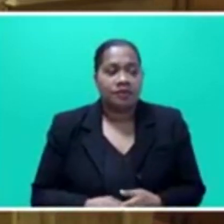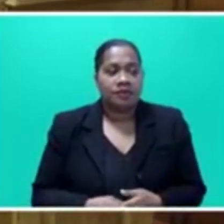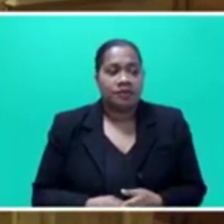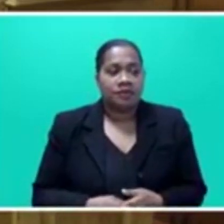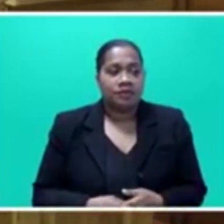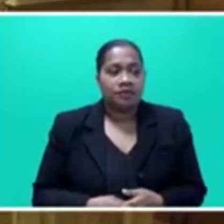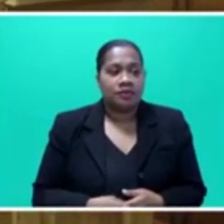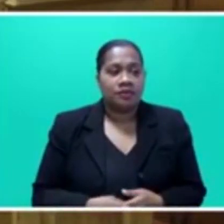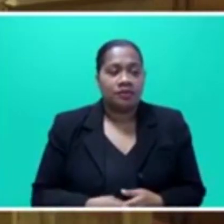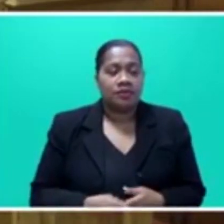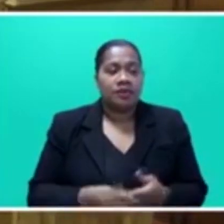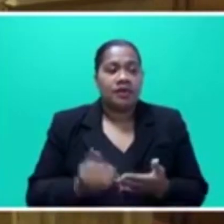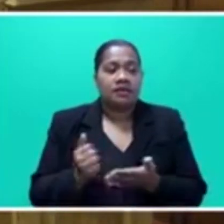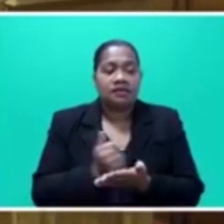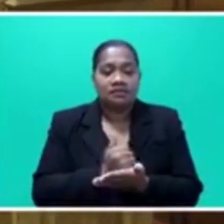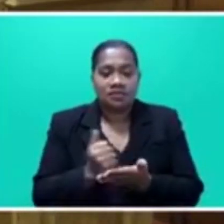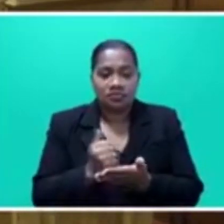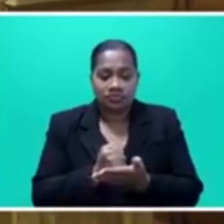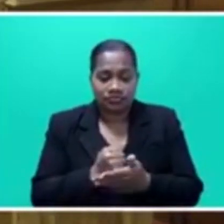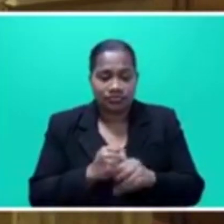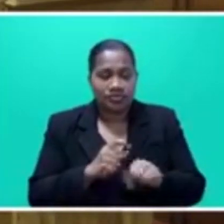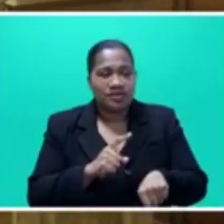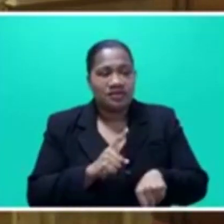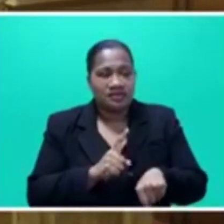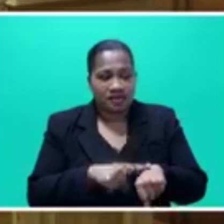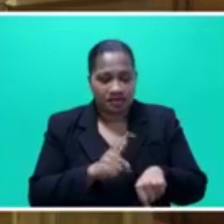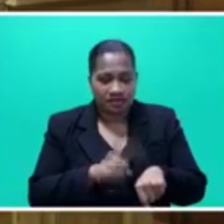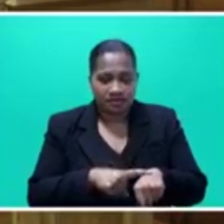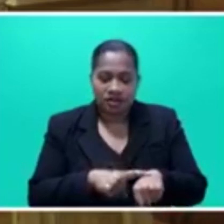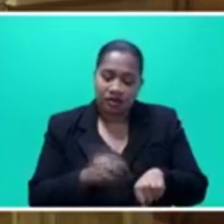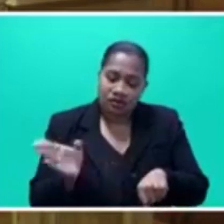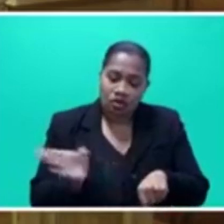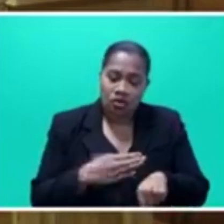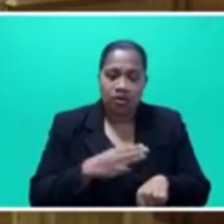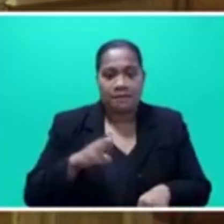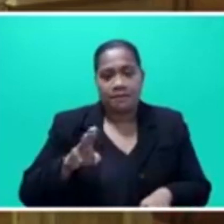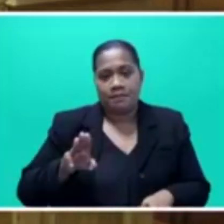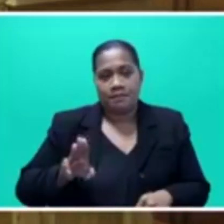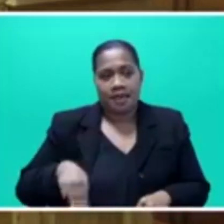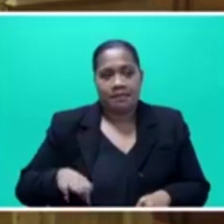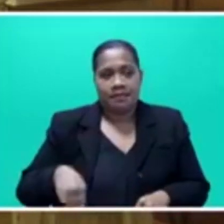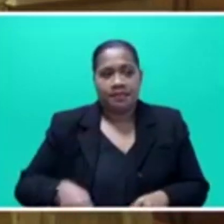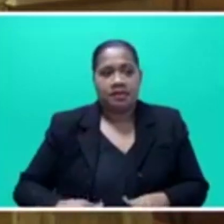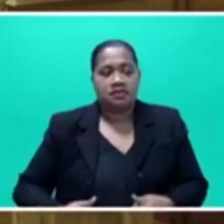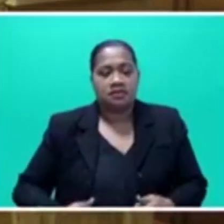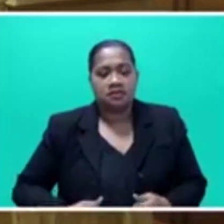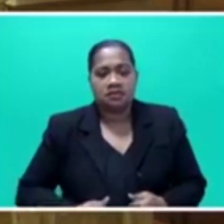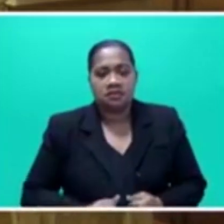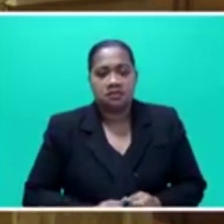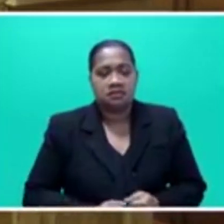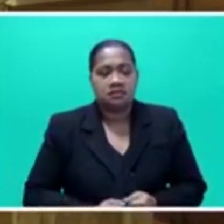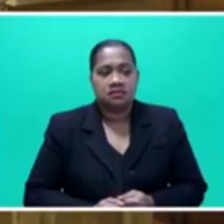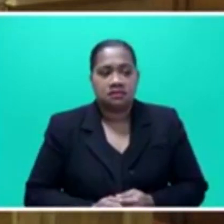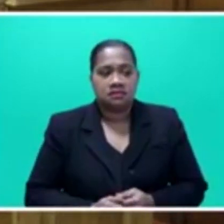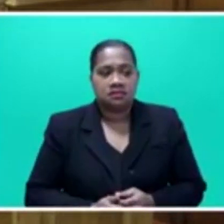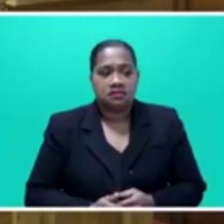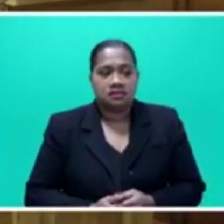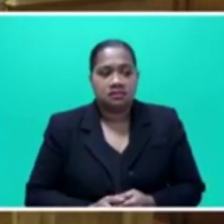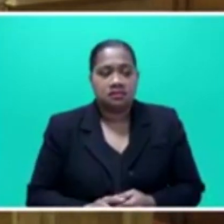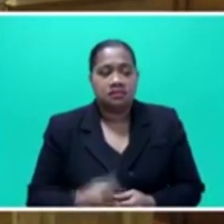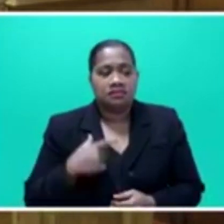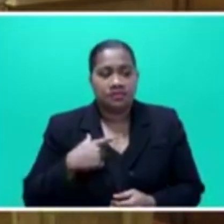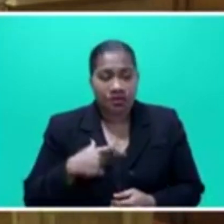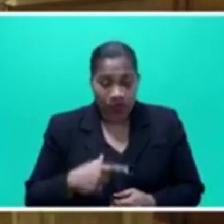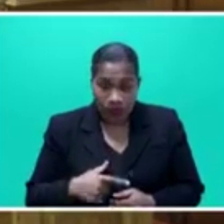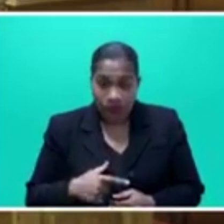about administration of time amongst all members. Because you